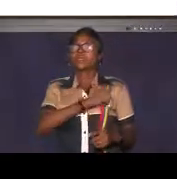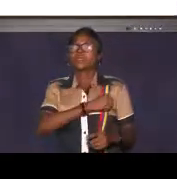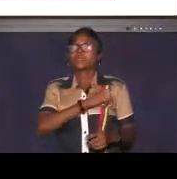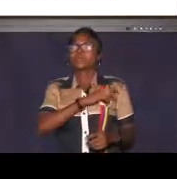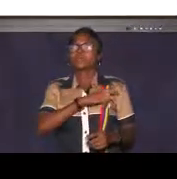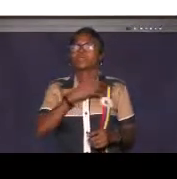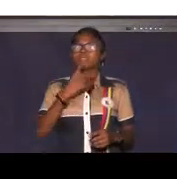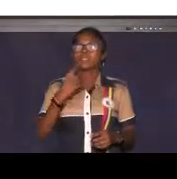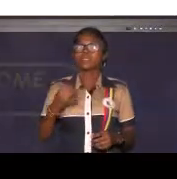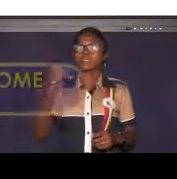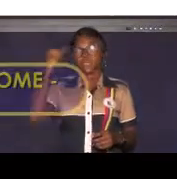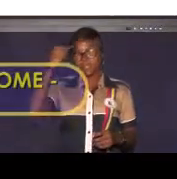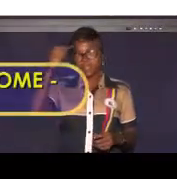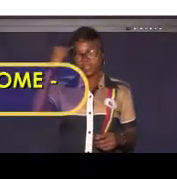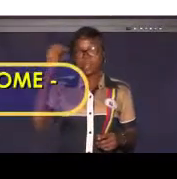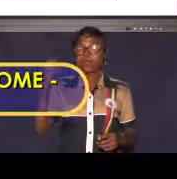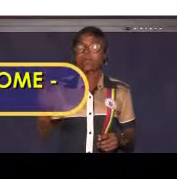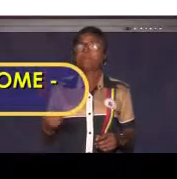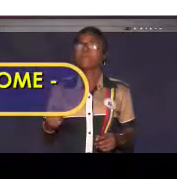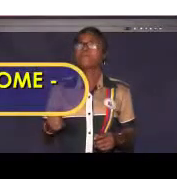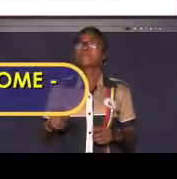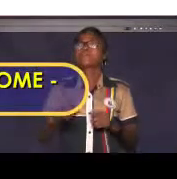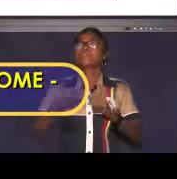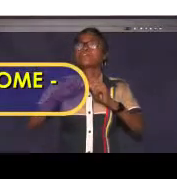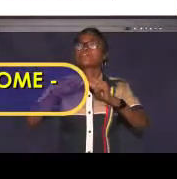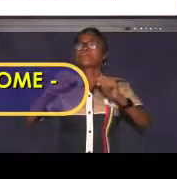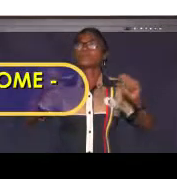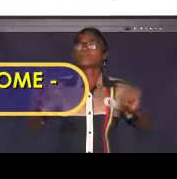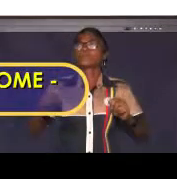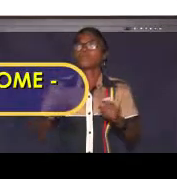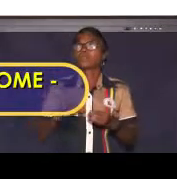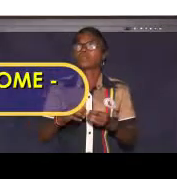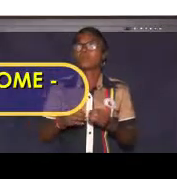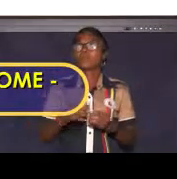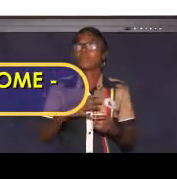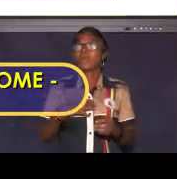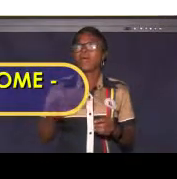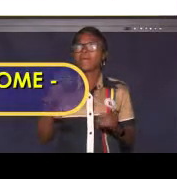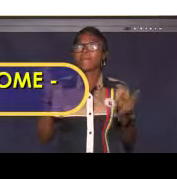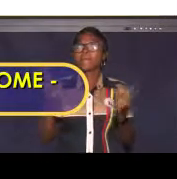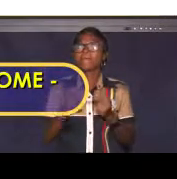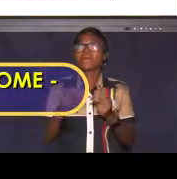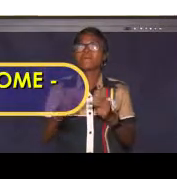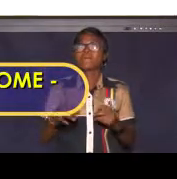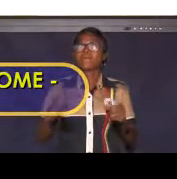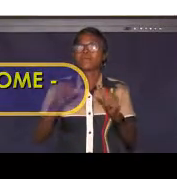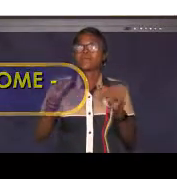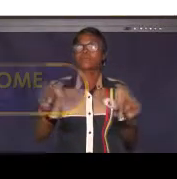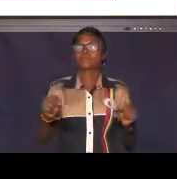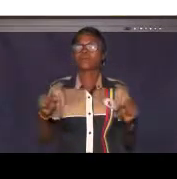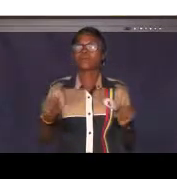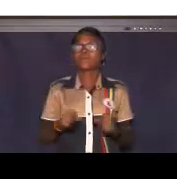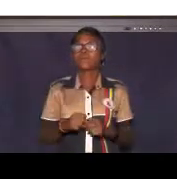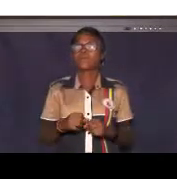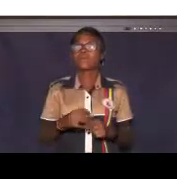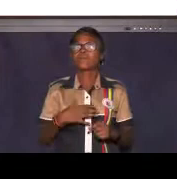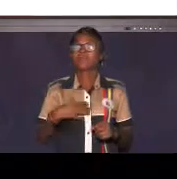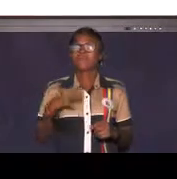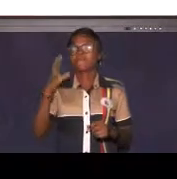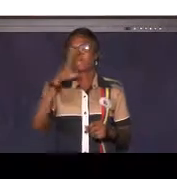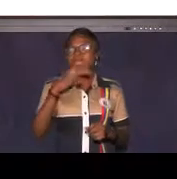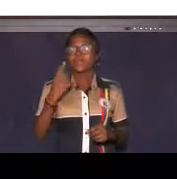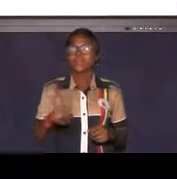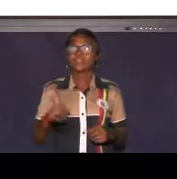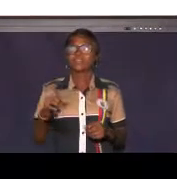to appreciate the idea of square numbers and what we call perfect squares. You should also be able to find the square of numbers from 1